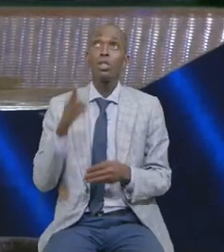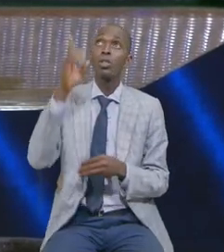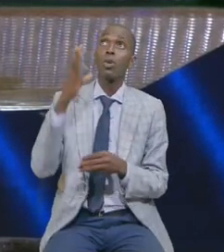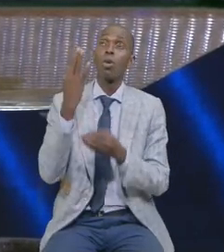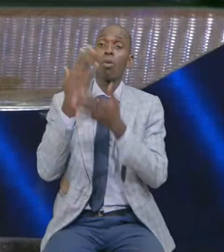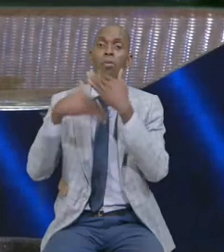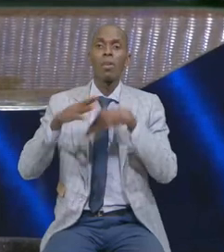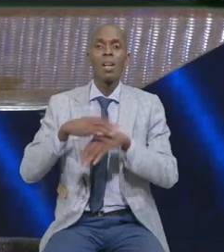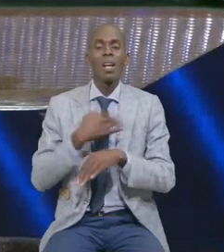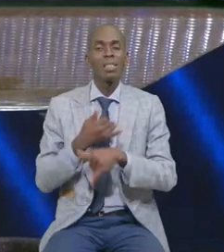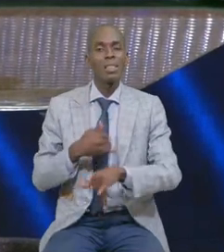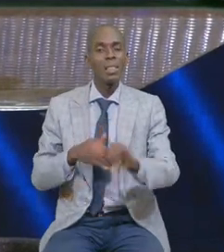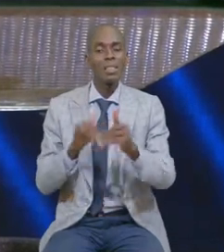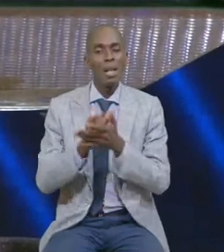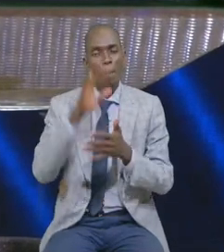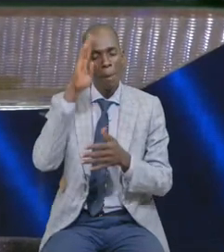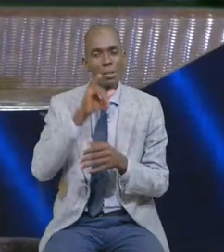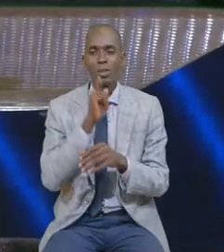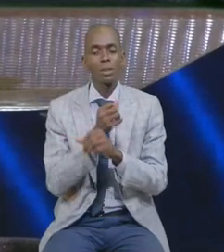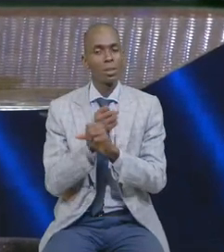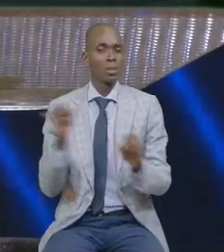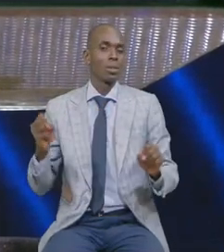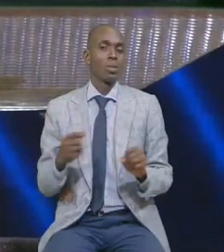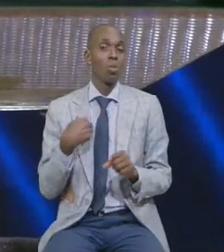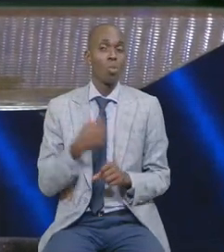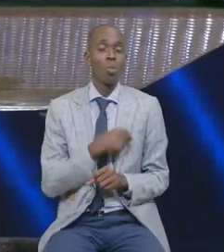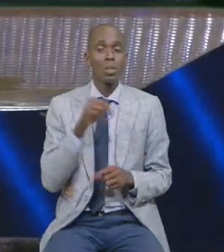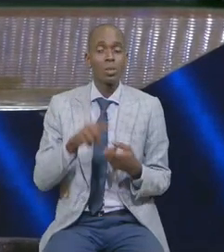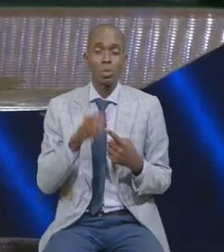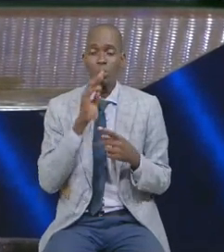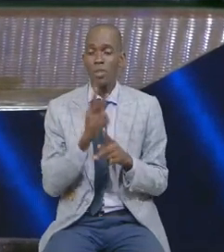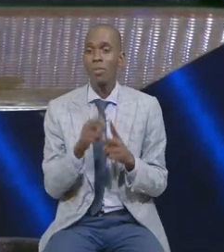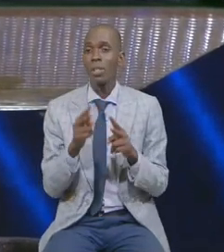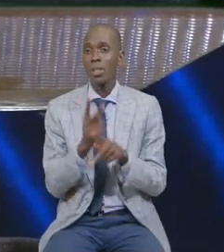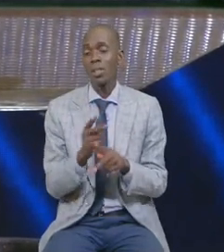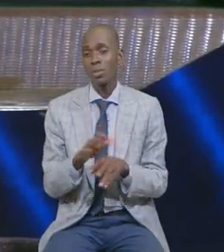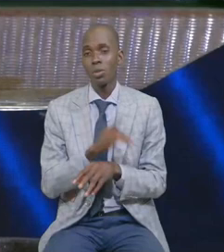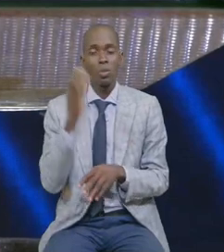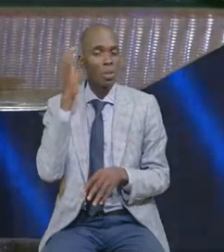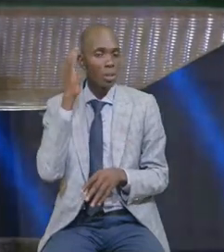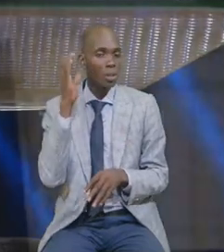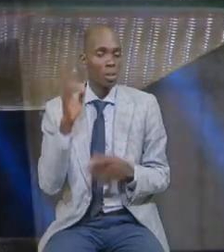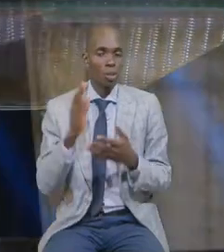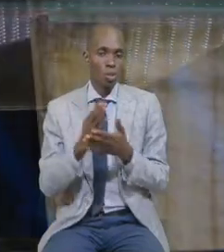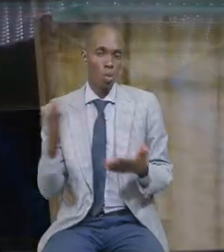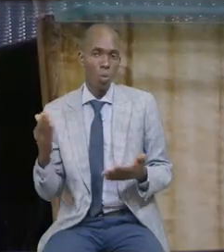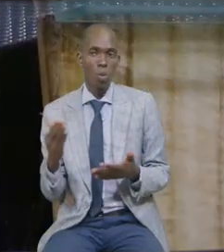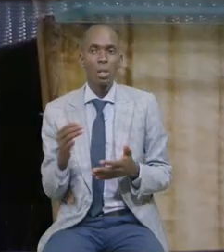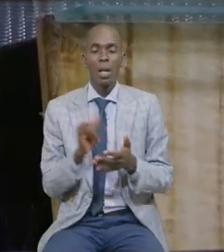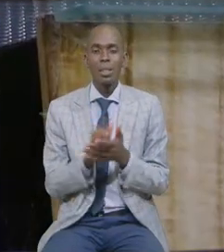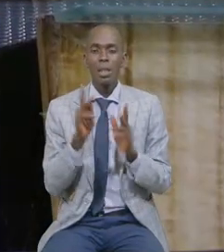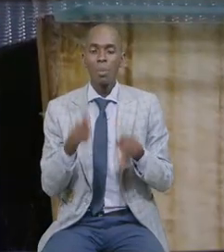man was not converted. And we need to be very careful. We listen to somebody and he gives something like, you